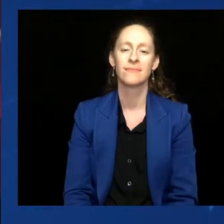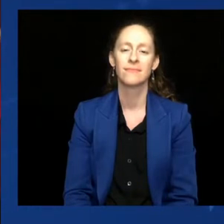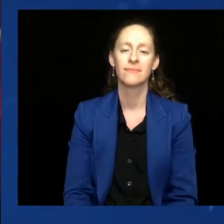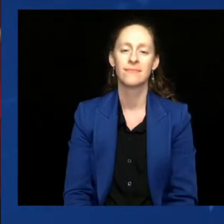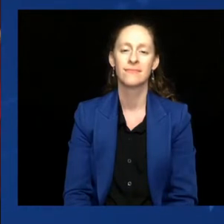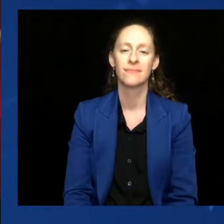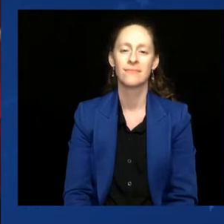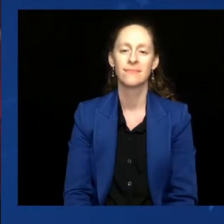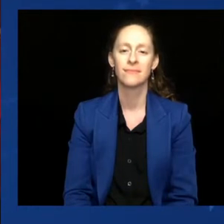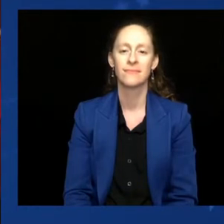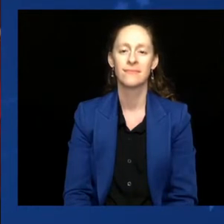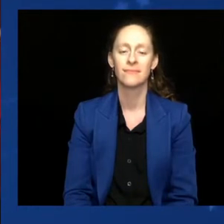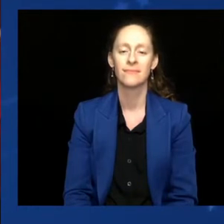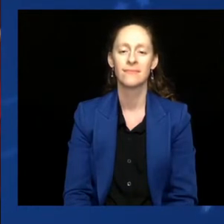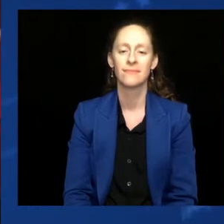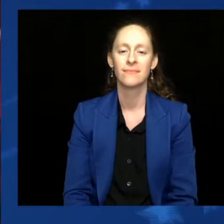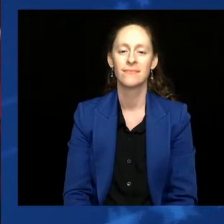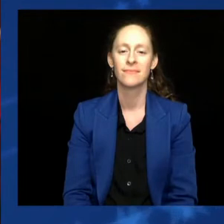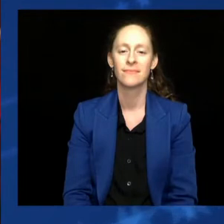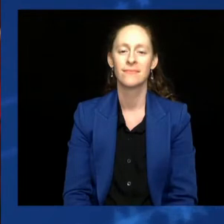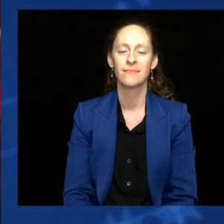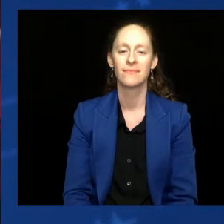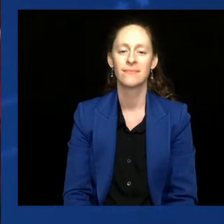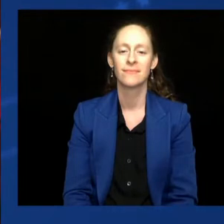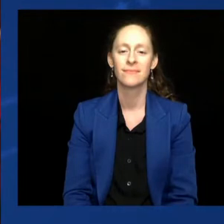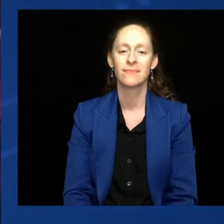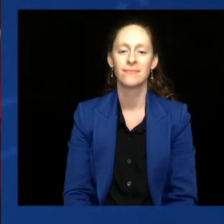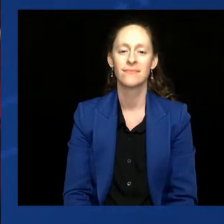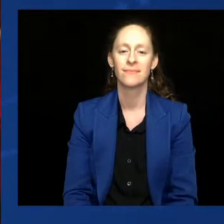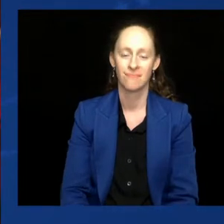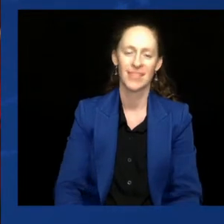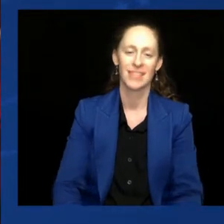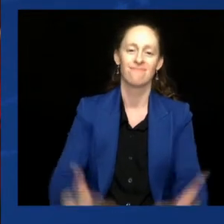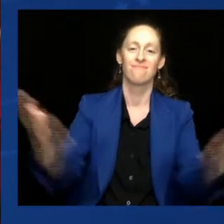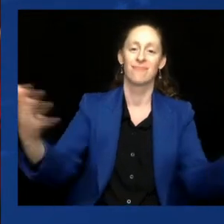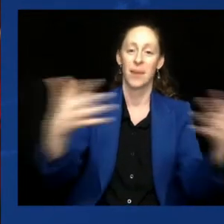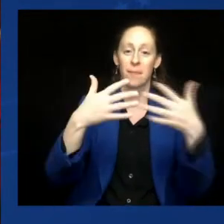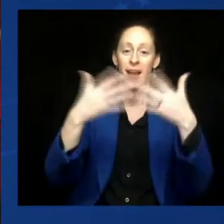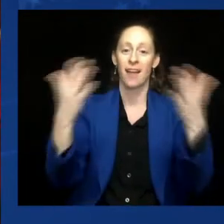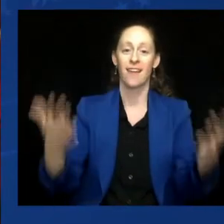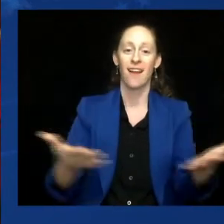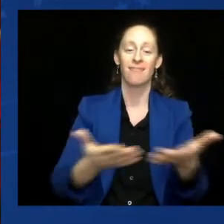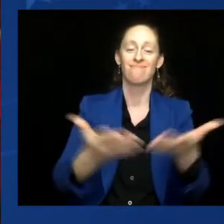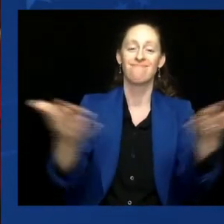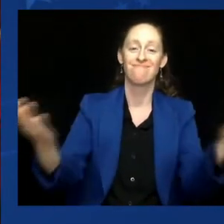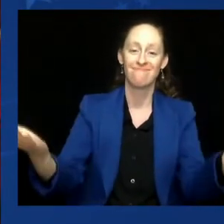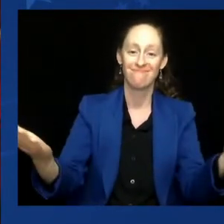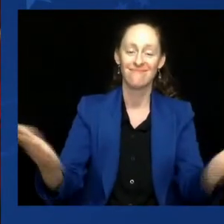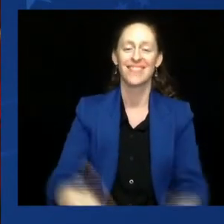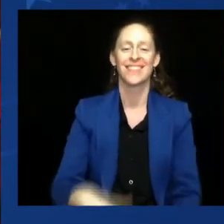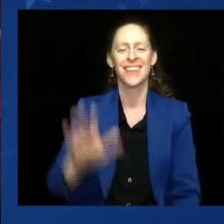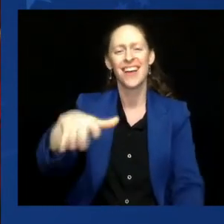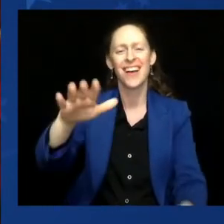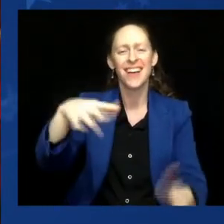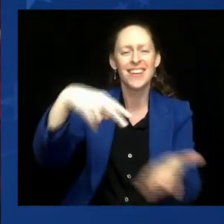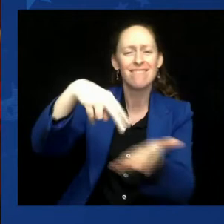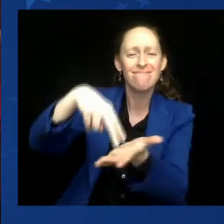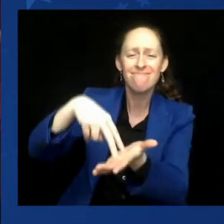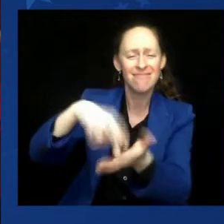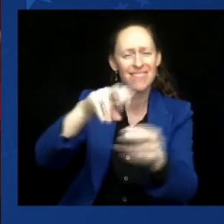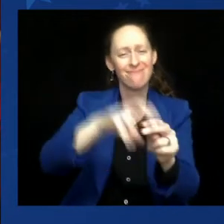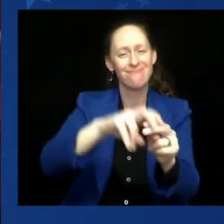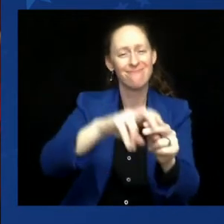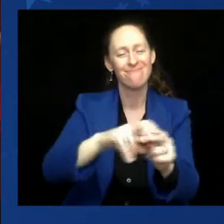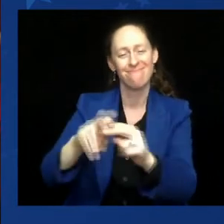My fellow Americans, please, if you have a seat, take it. I speak to you